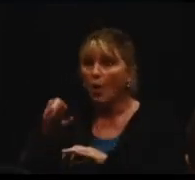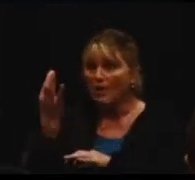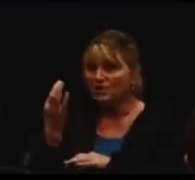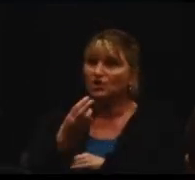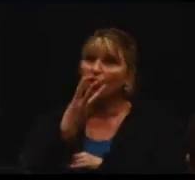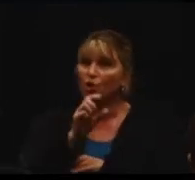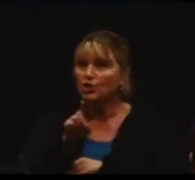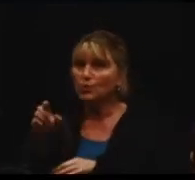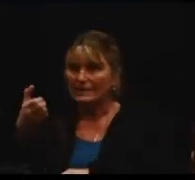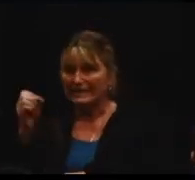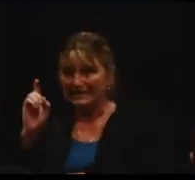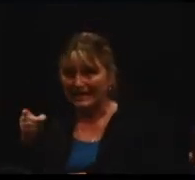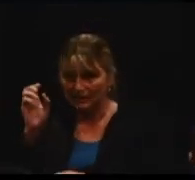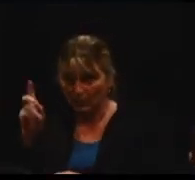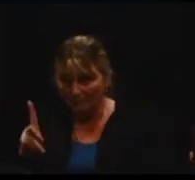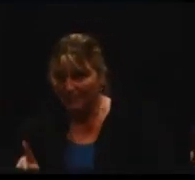the panel